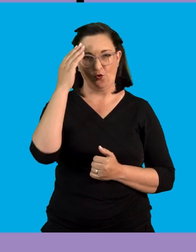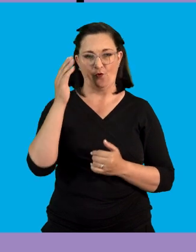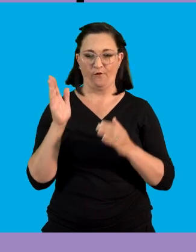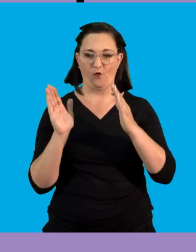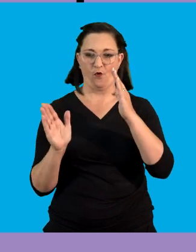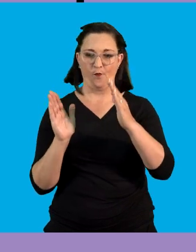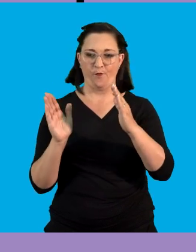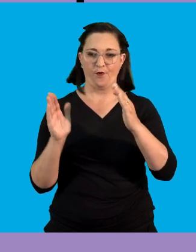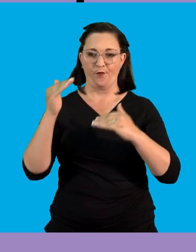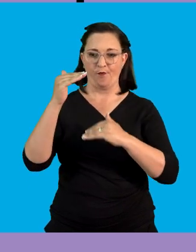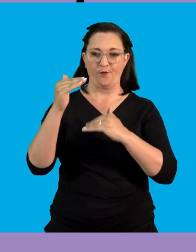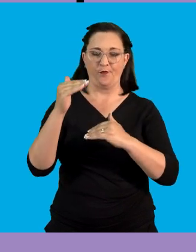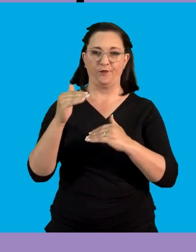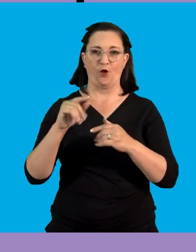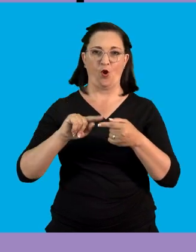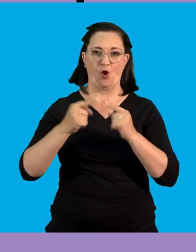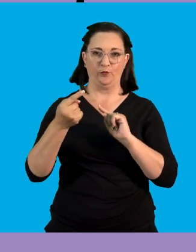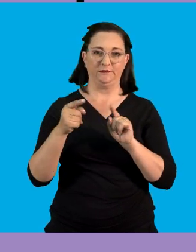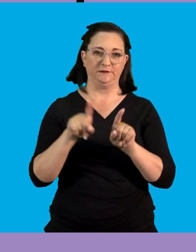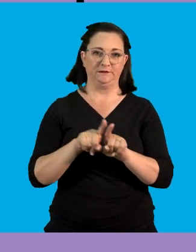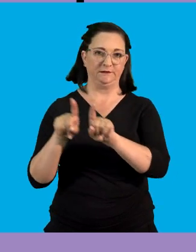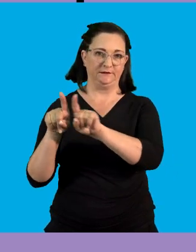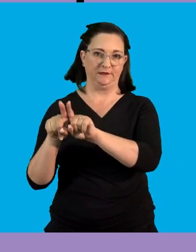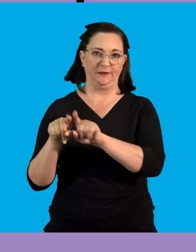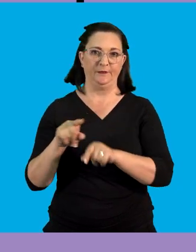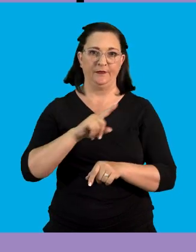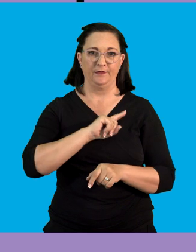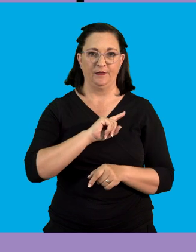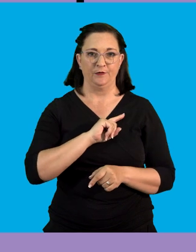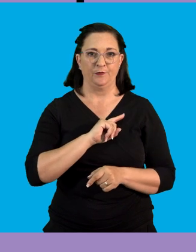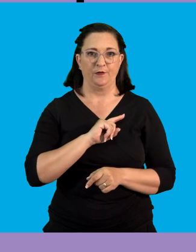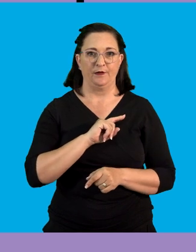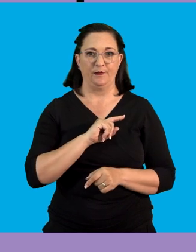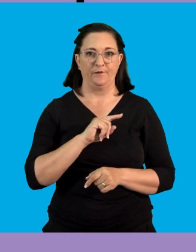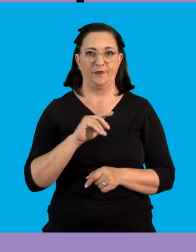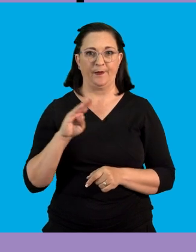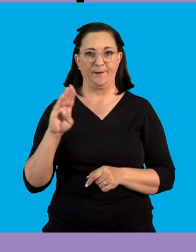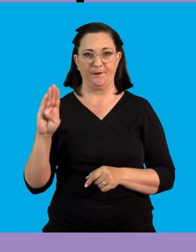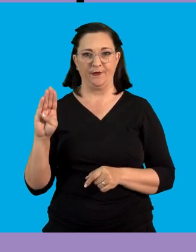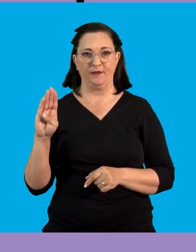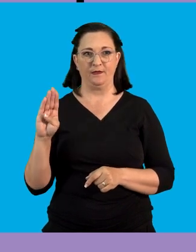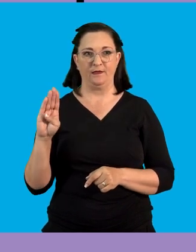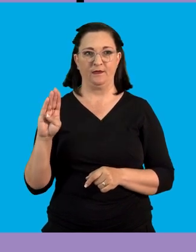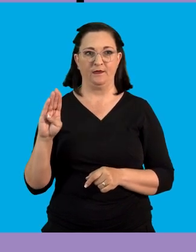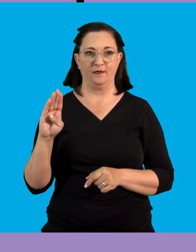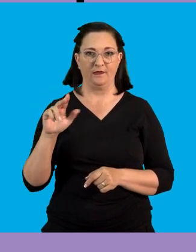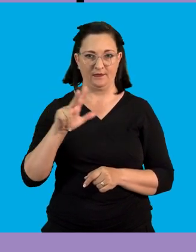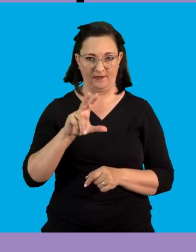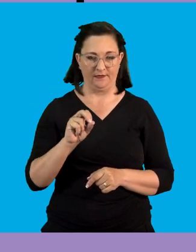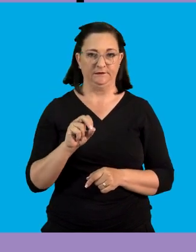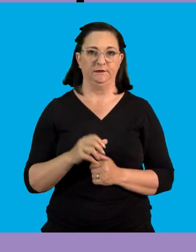about a parallelogram, opposite angles are equal. Therefore, angle B equals to 80